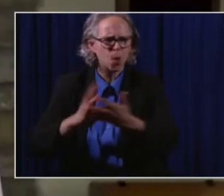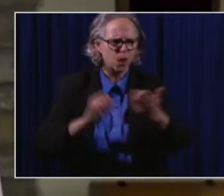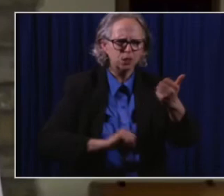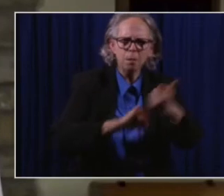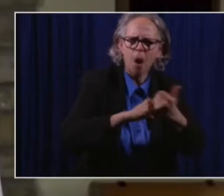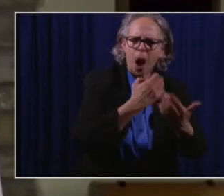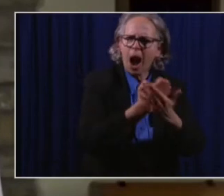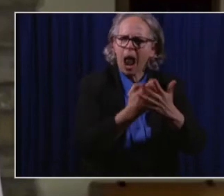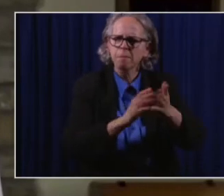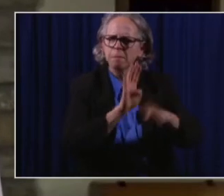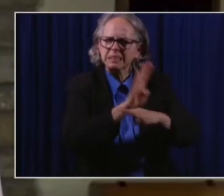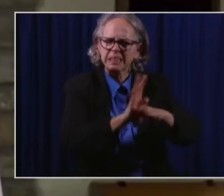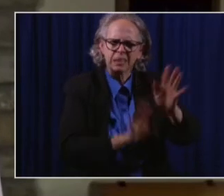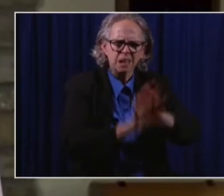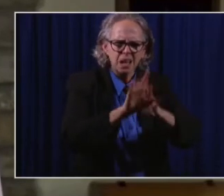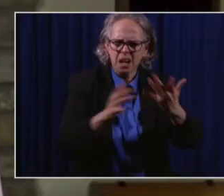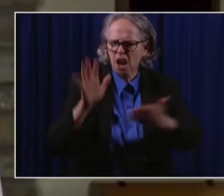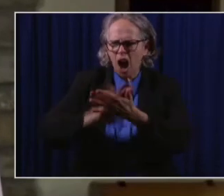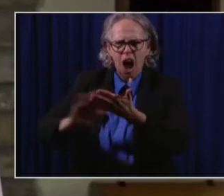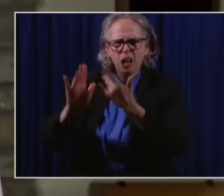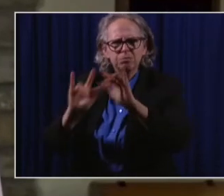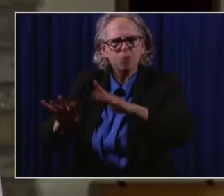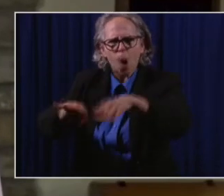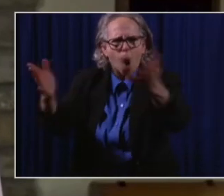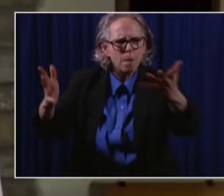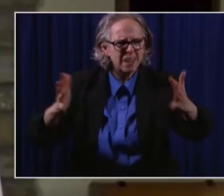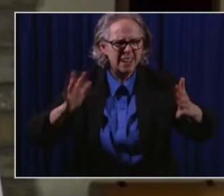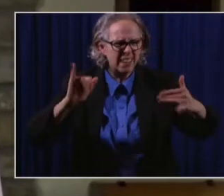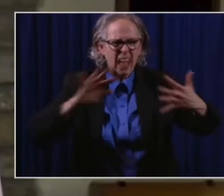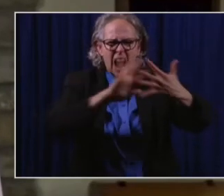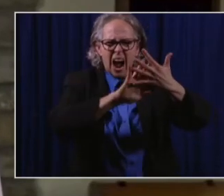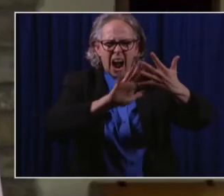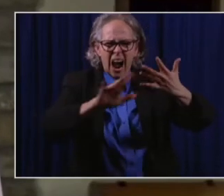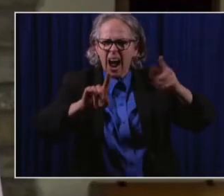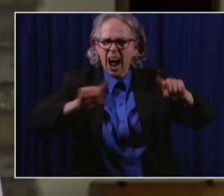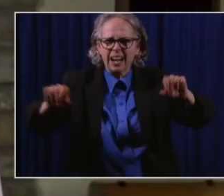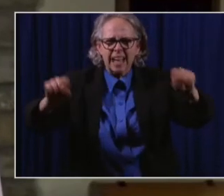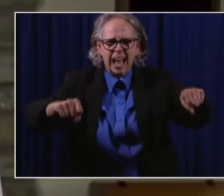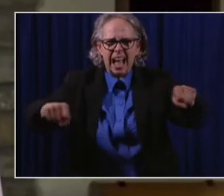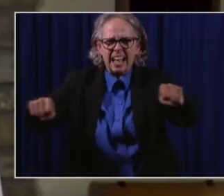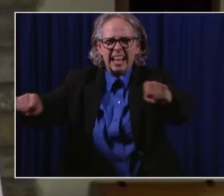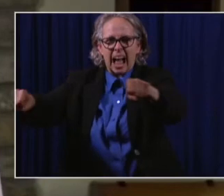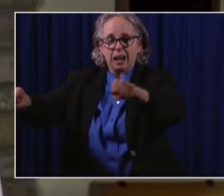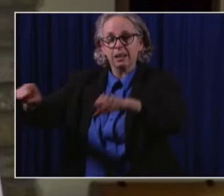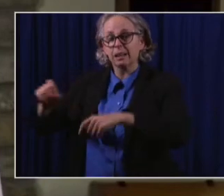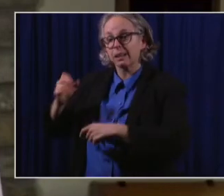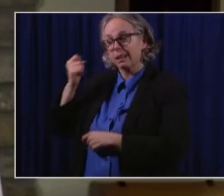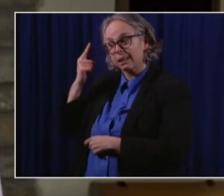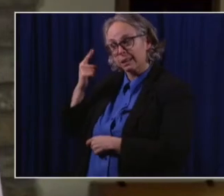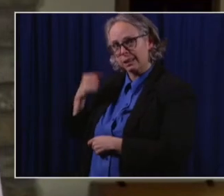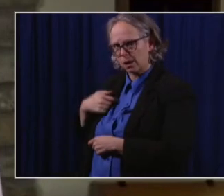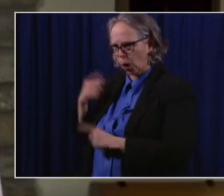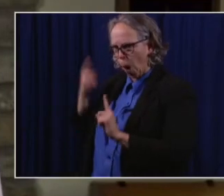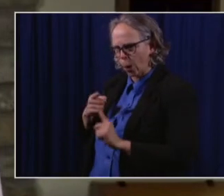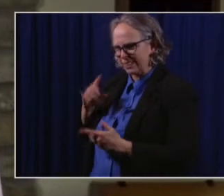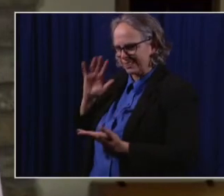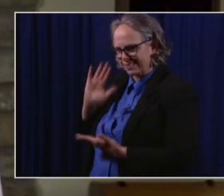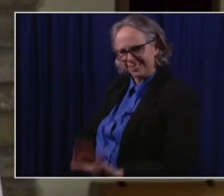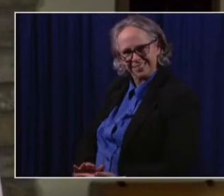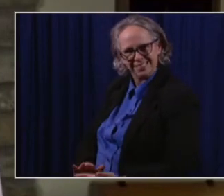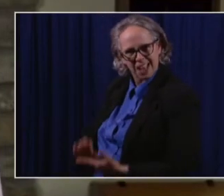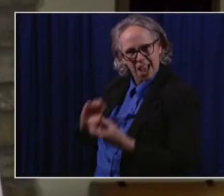college. It's a pathway to do the things that we want to do. And if the virus continues to roar through